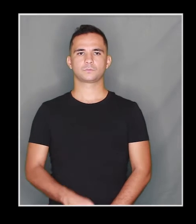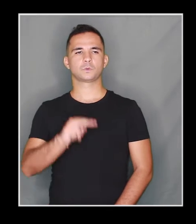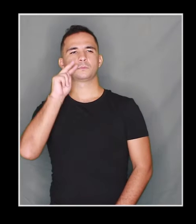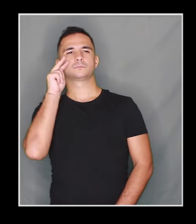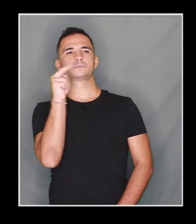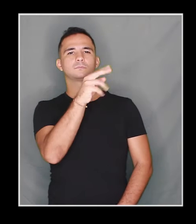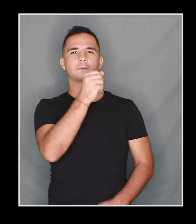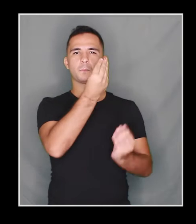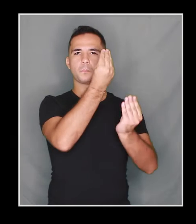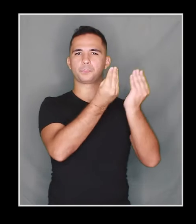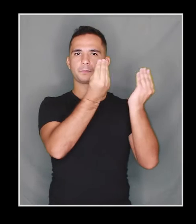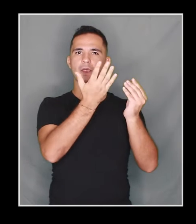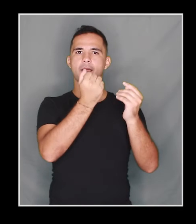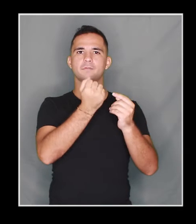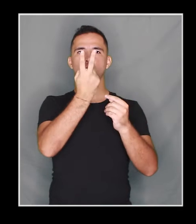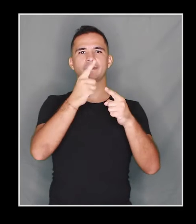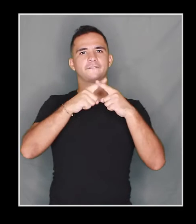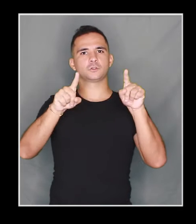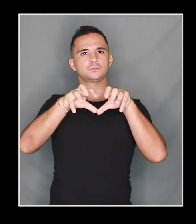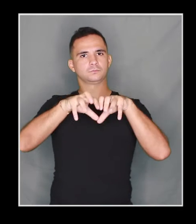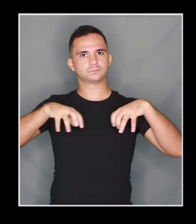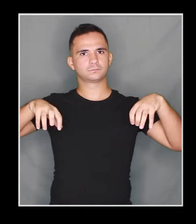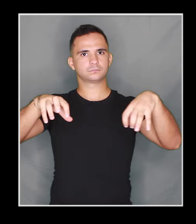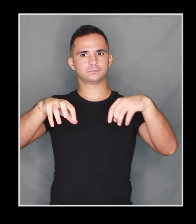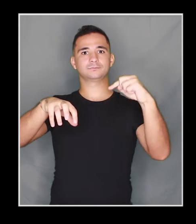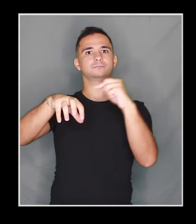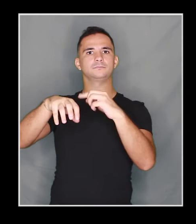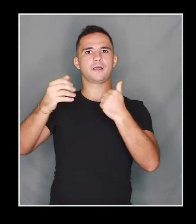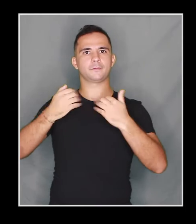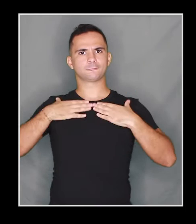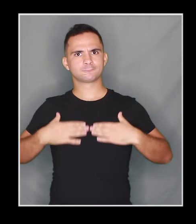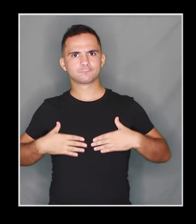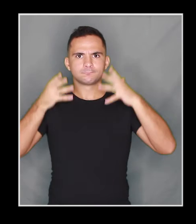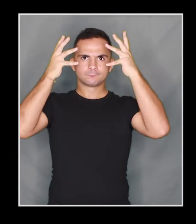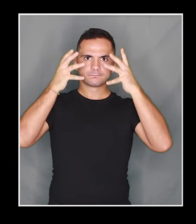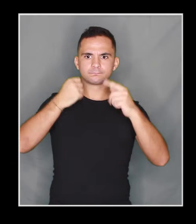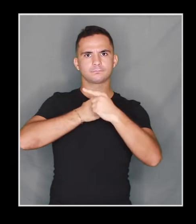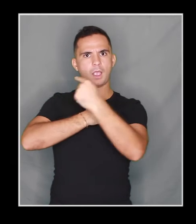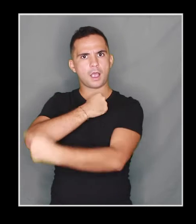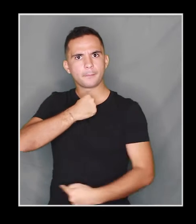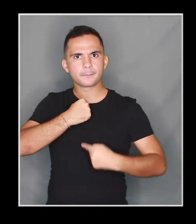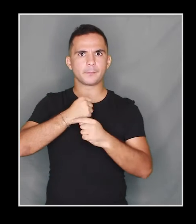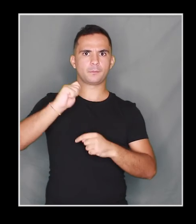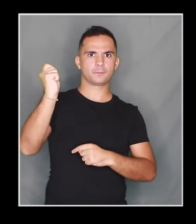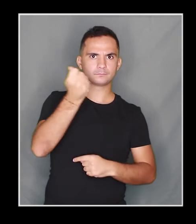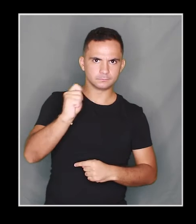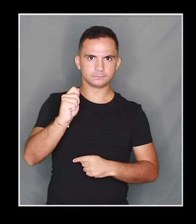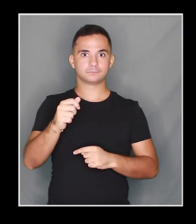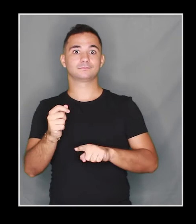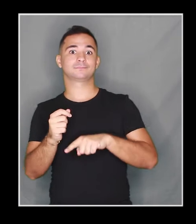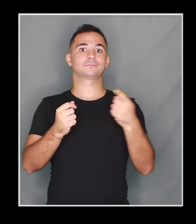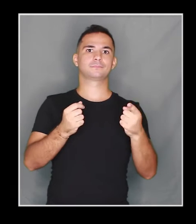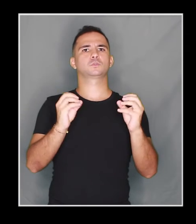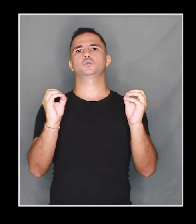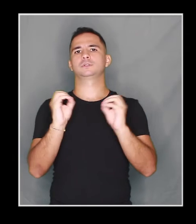movements. As to the pupi figurative style, one can generally distinguish the characters with an armor, armed,